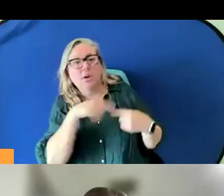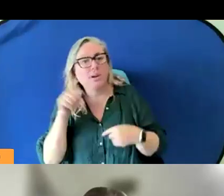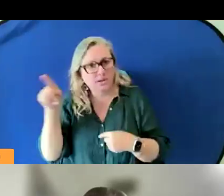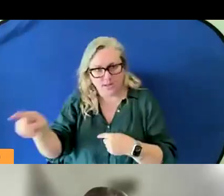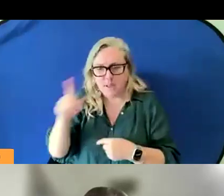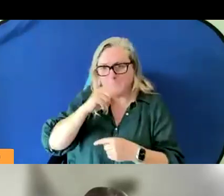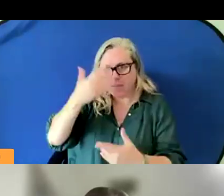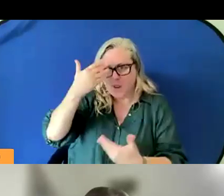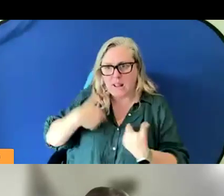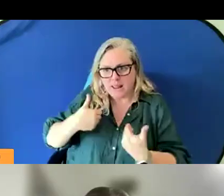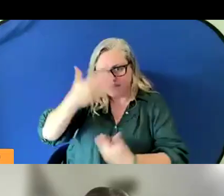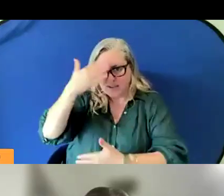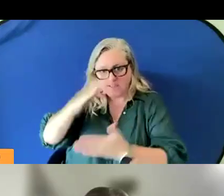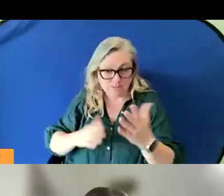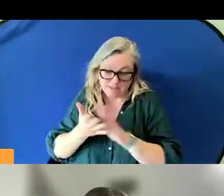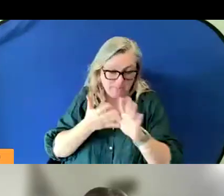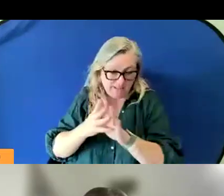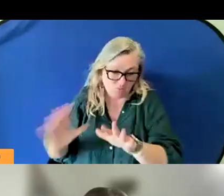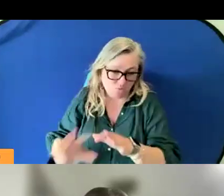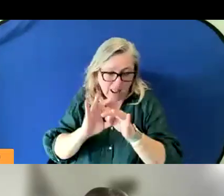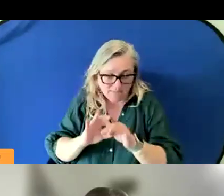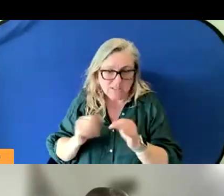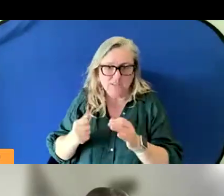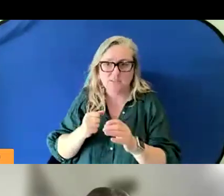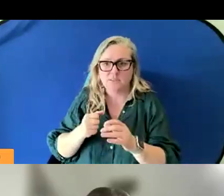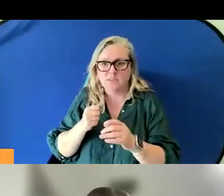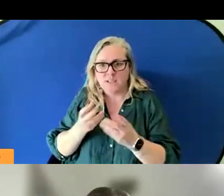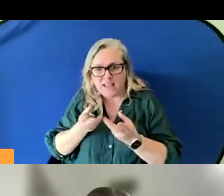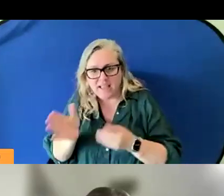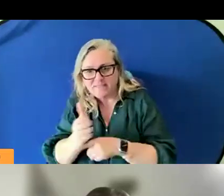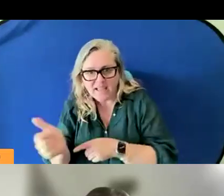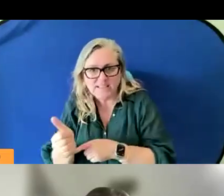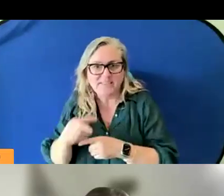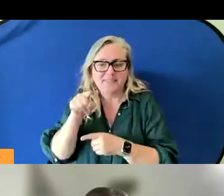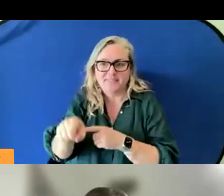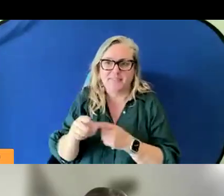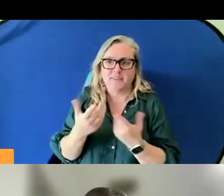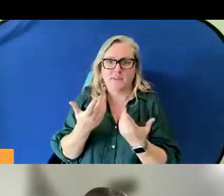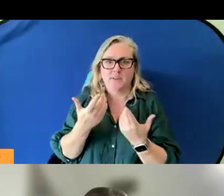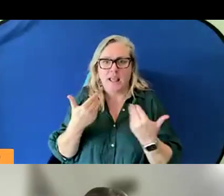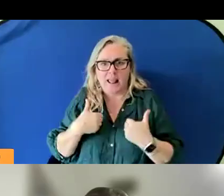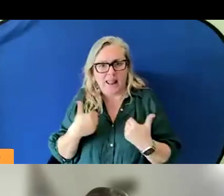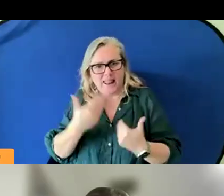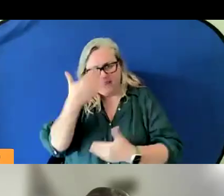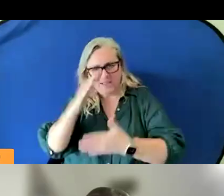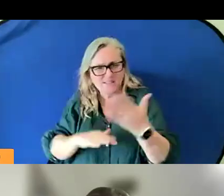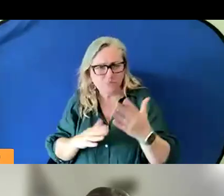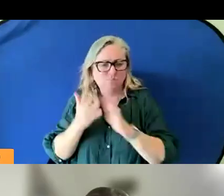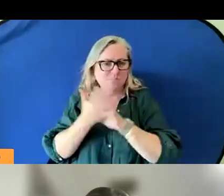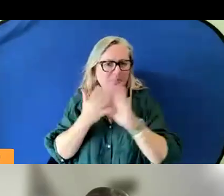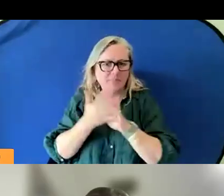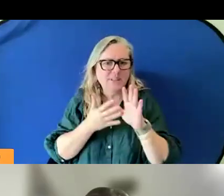resources more relevant and effective, and they're generally meeting the needs of the audience. Lived experience brings a layer